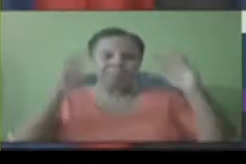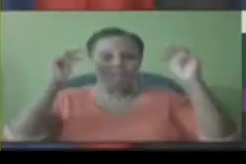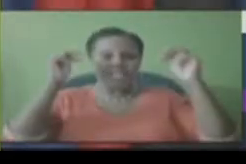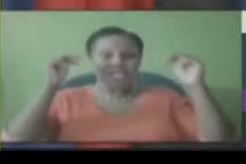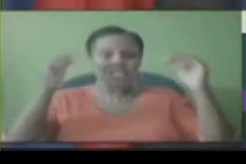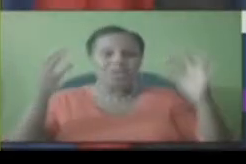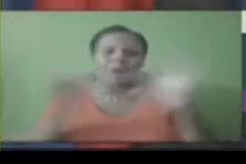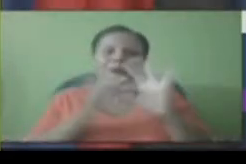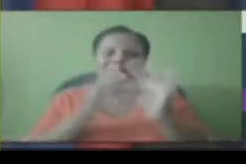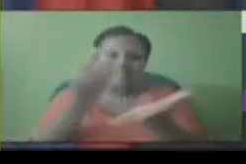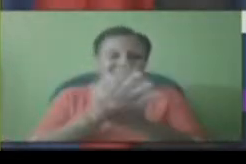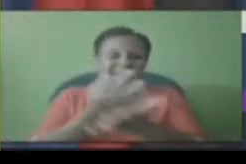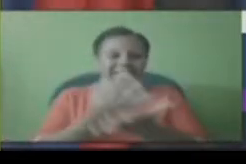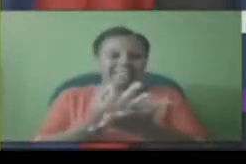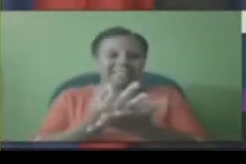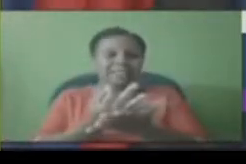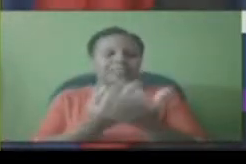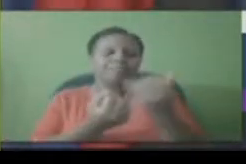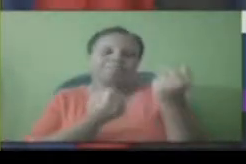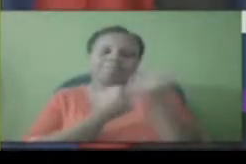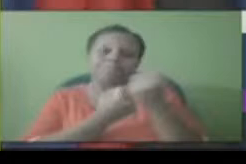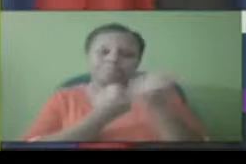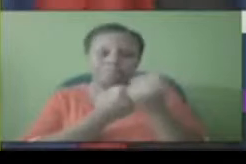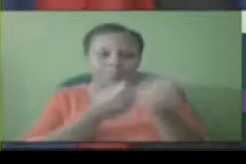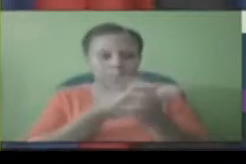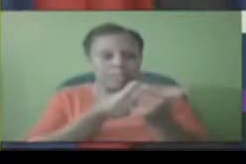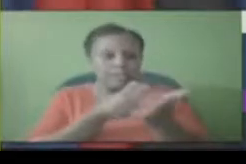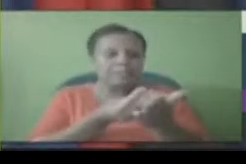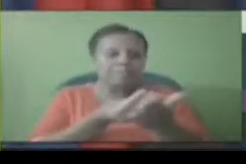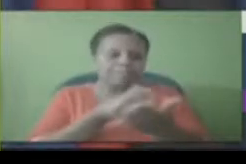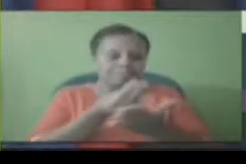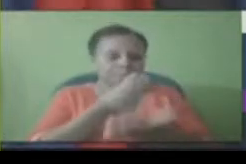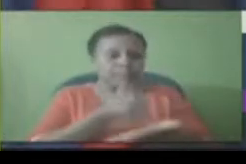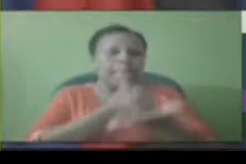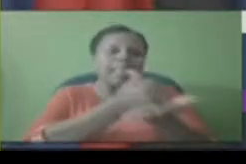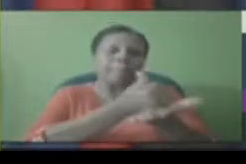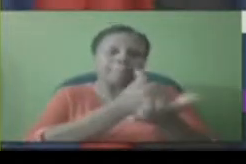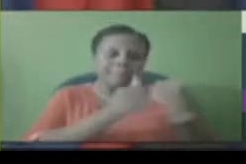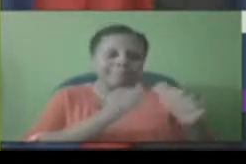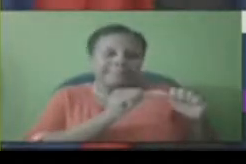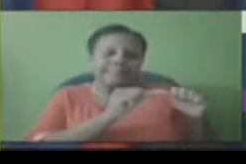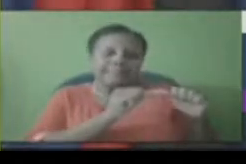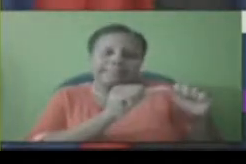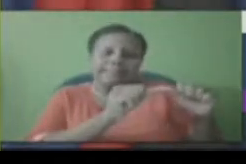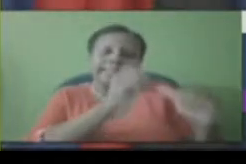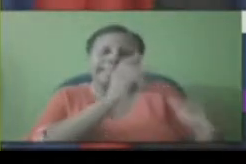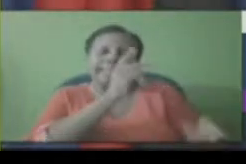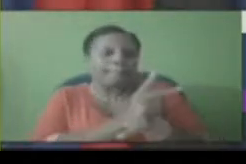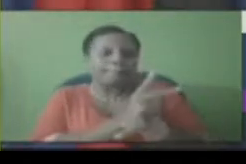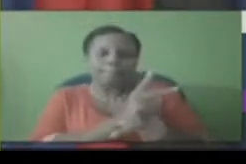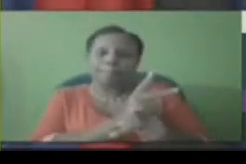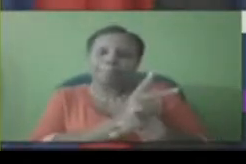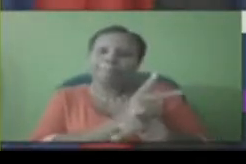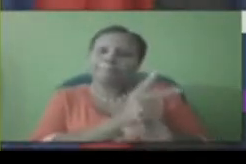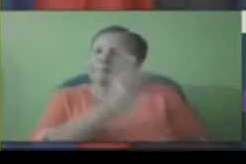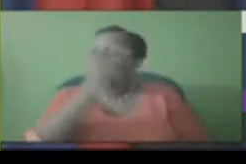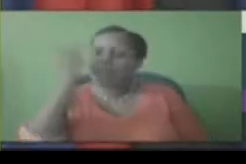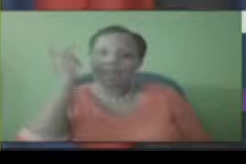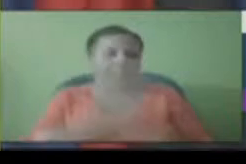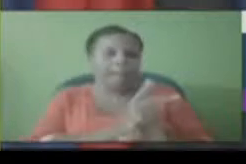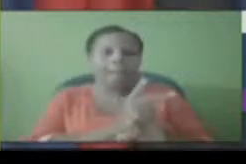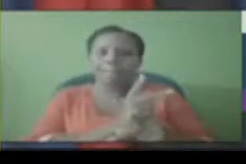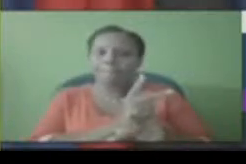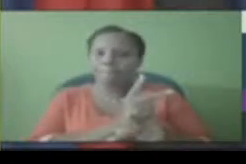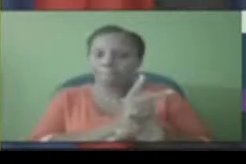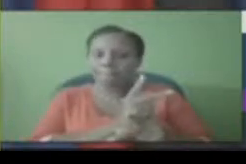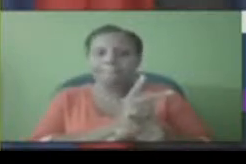new environment, which hopefully will see some significant demand, the information that we have coming from them and their experts